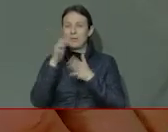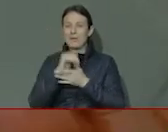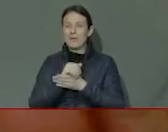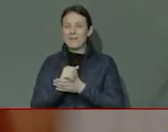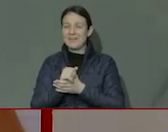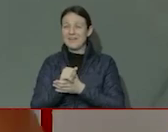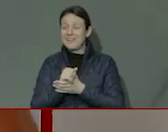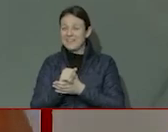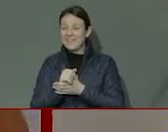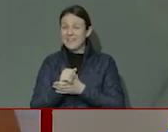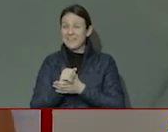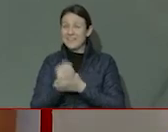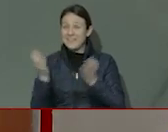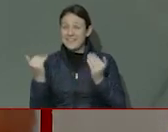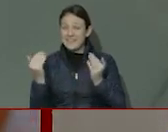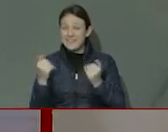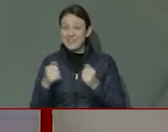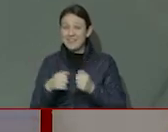Do you get 2?